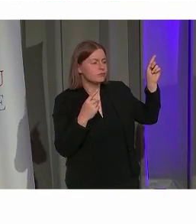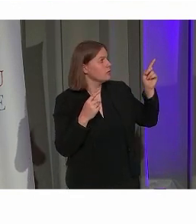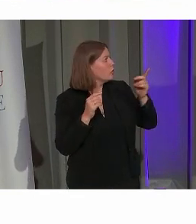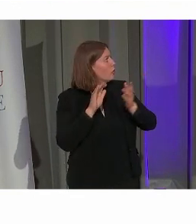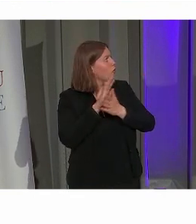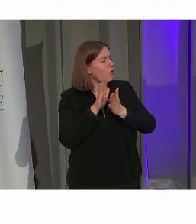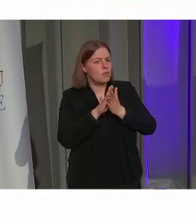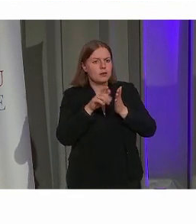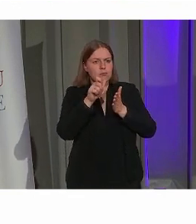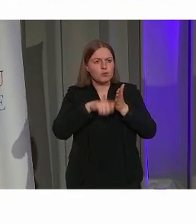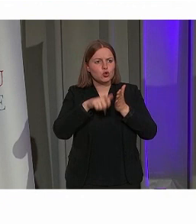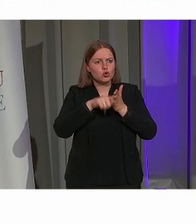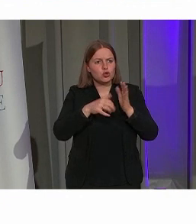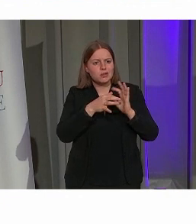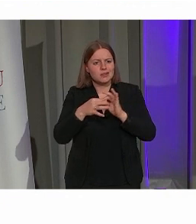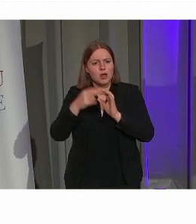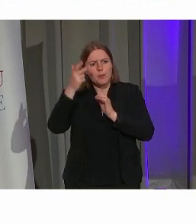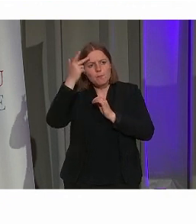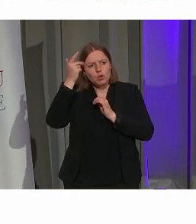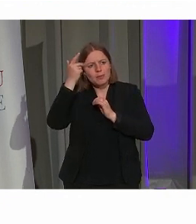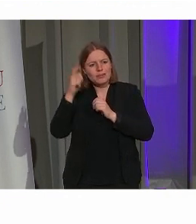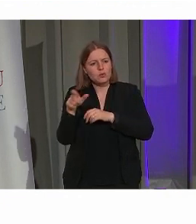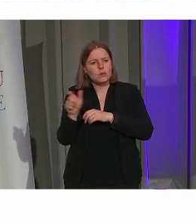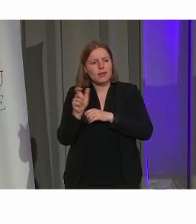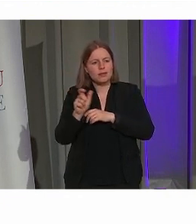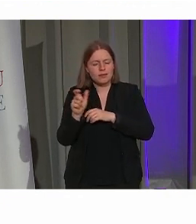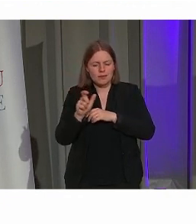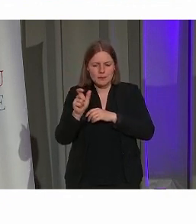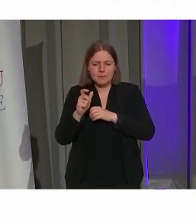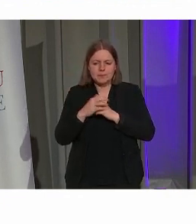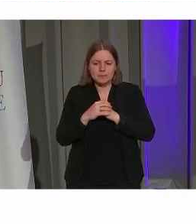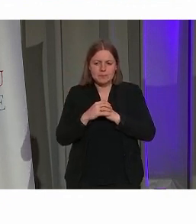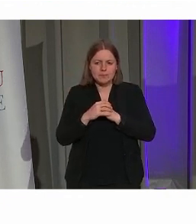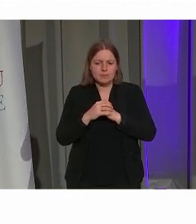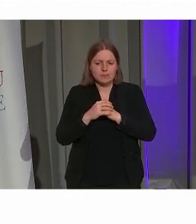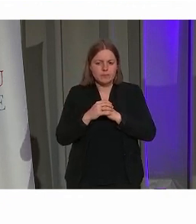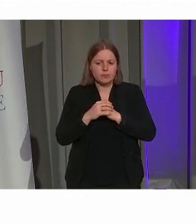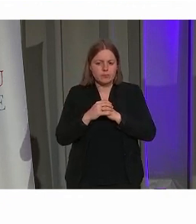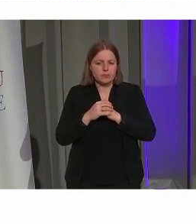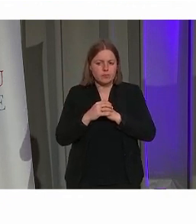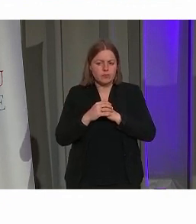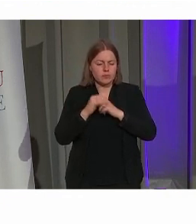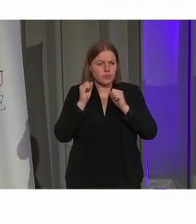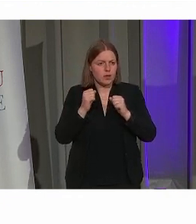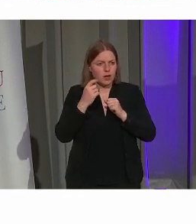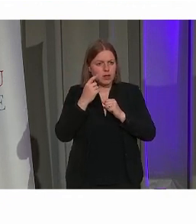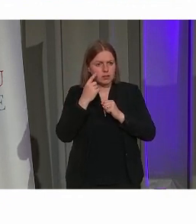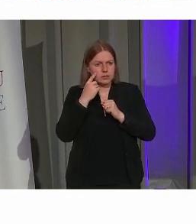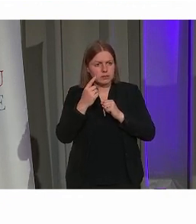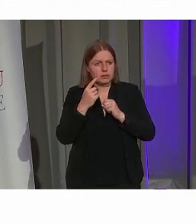an example of a leaflet regarding the Monuments